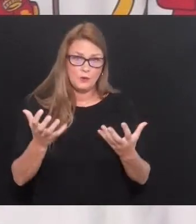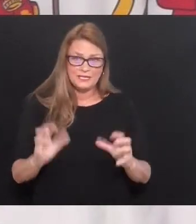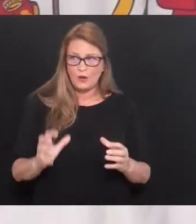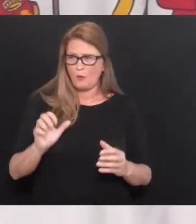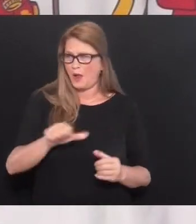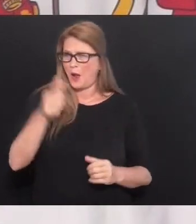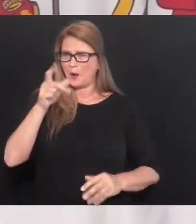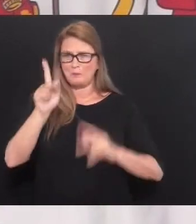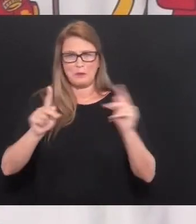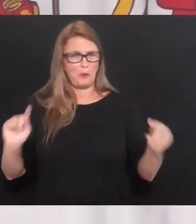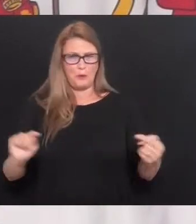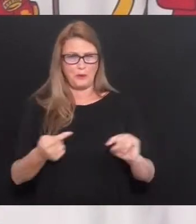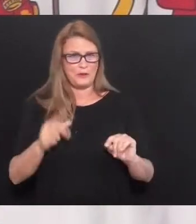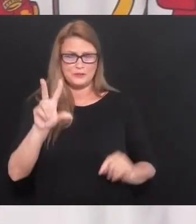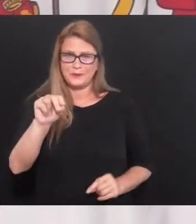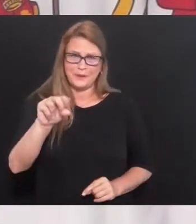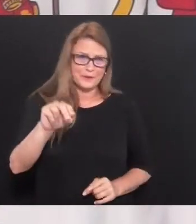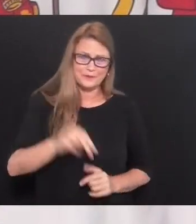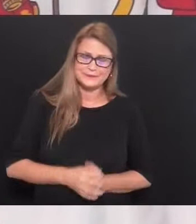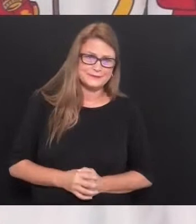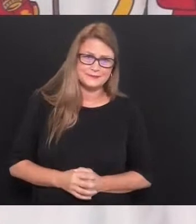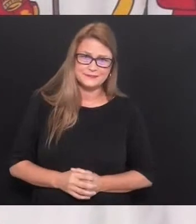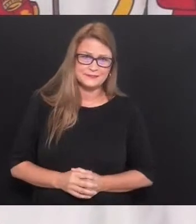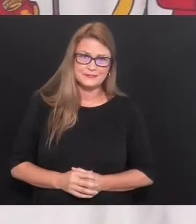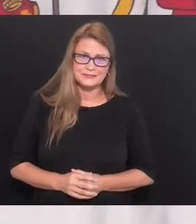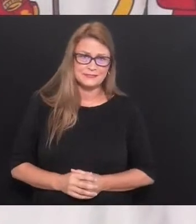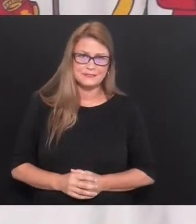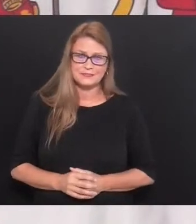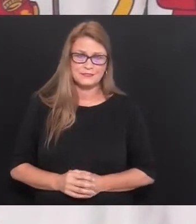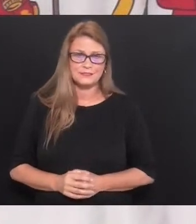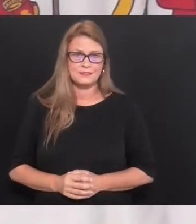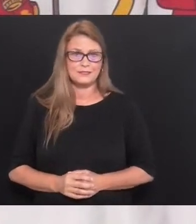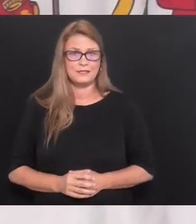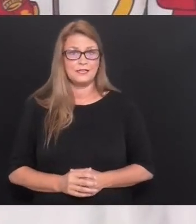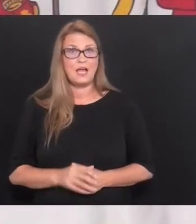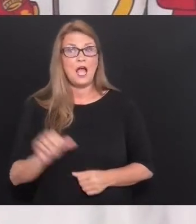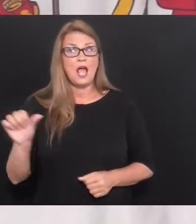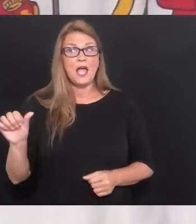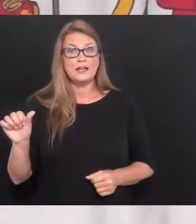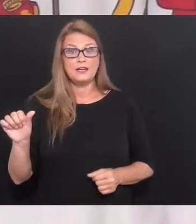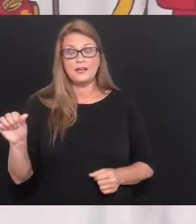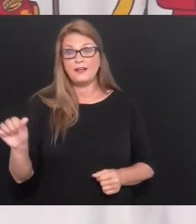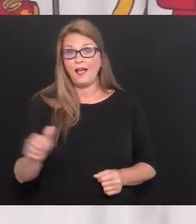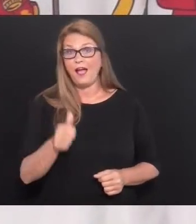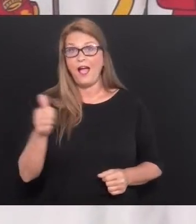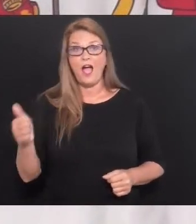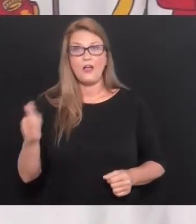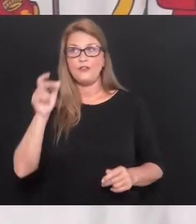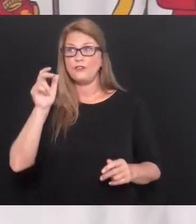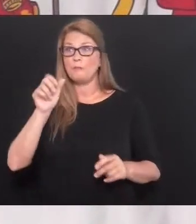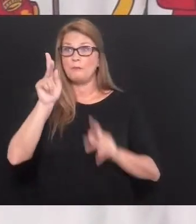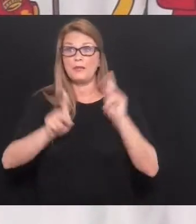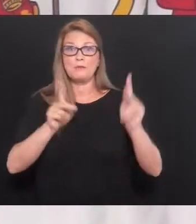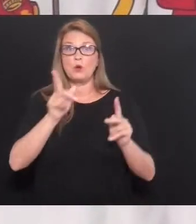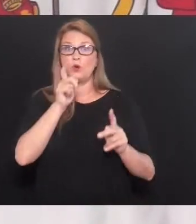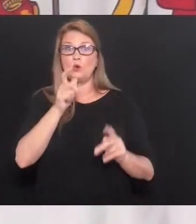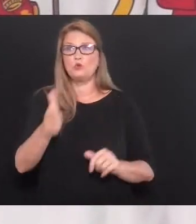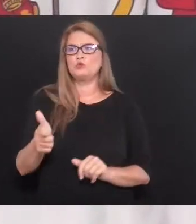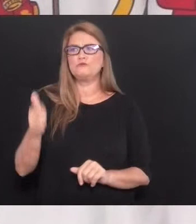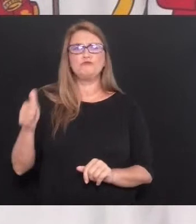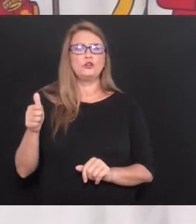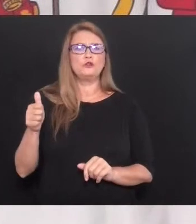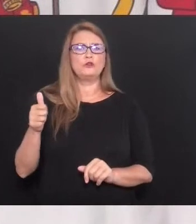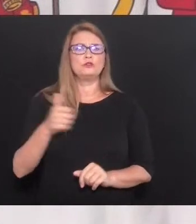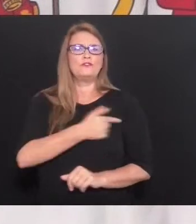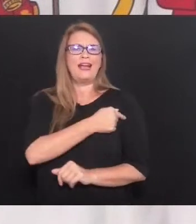anybody. And I truly believe no matter whom it is out there that just refuses to take the vaccine, they don't want to